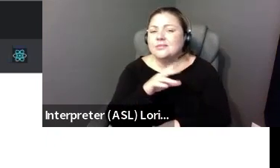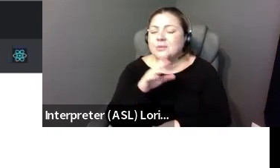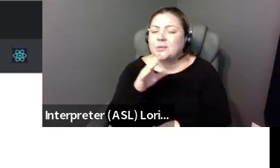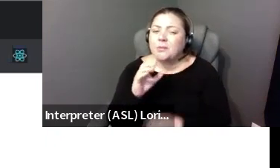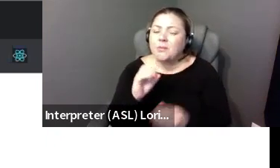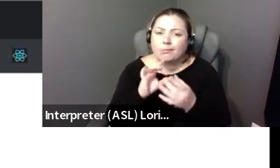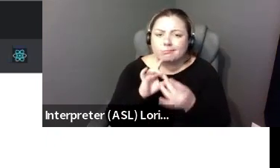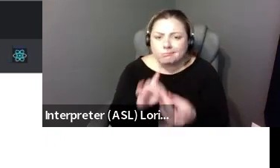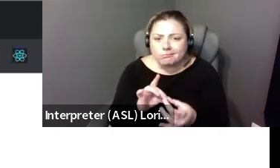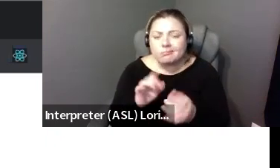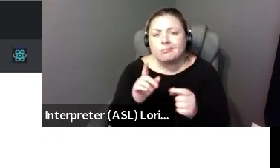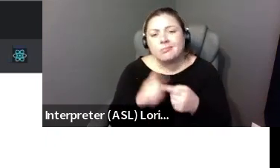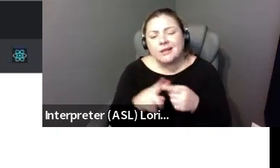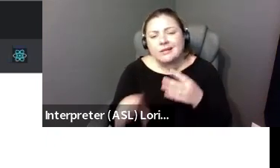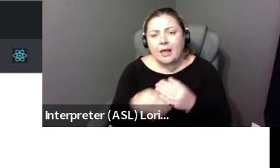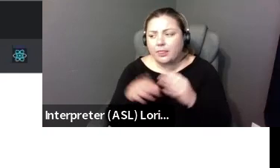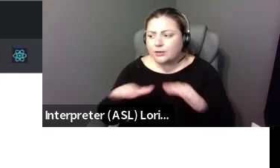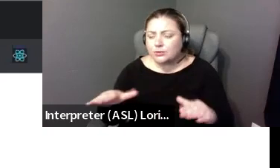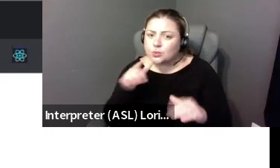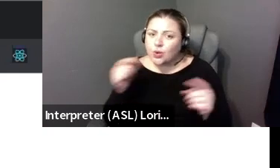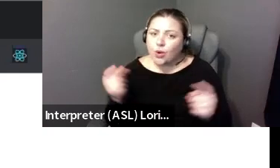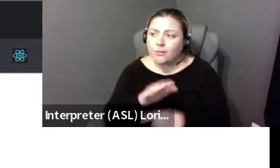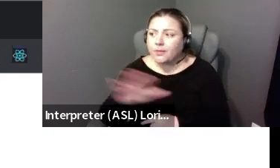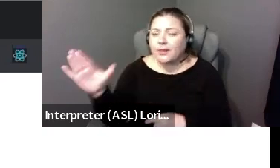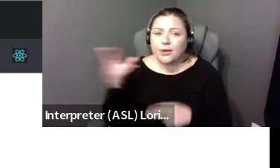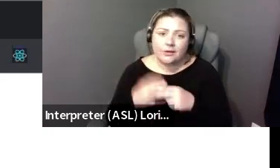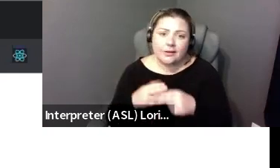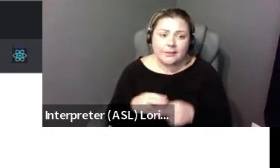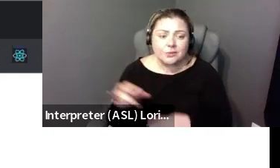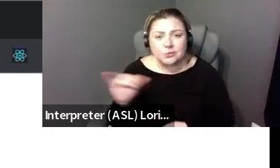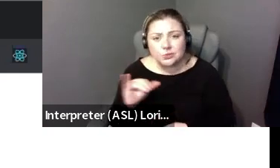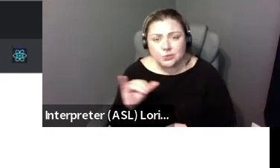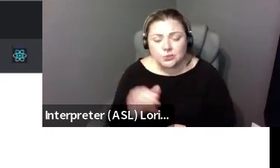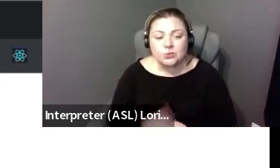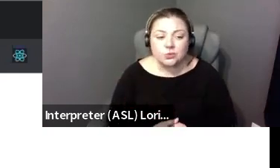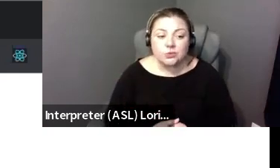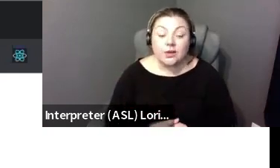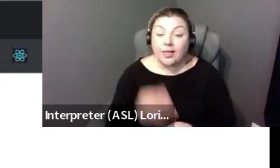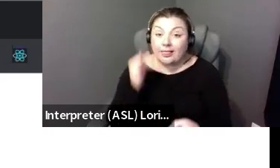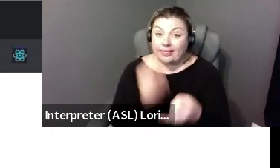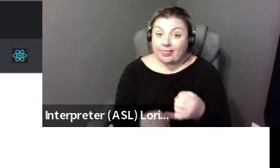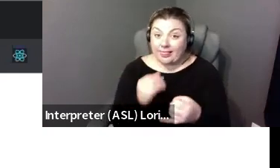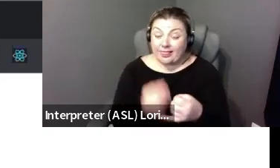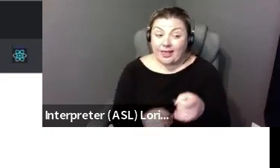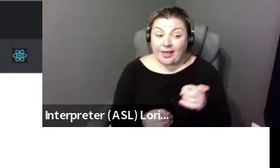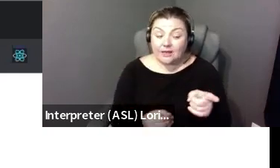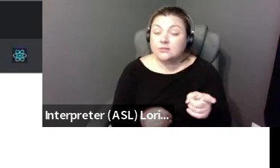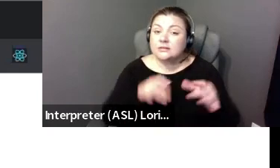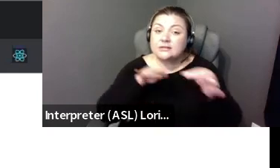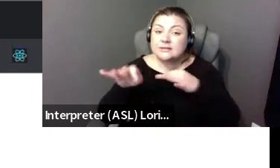finally, down below, we provide information provided by community members of what to do if you experience and see a needle in your